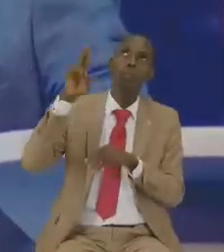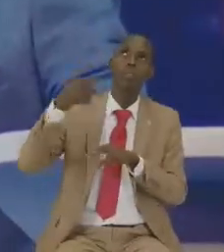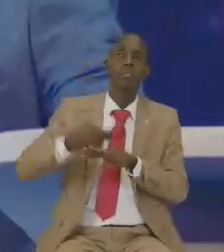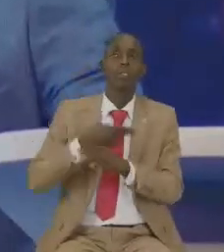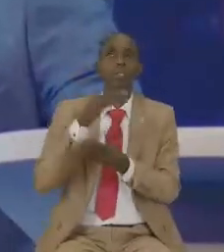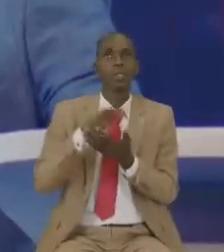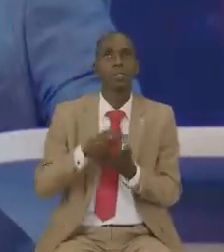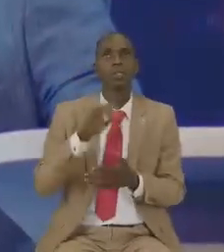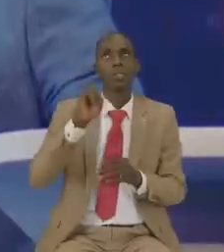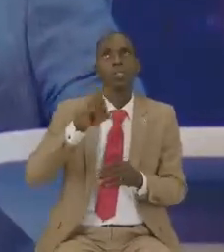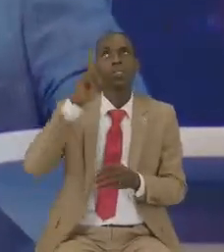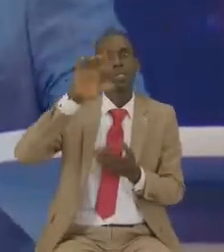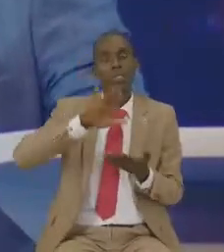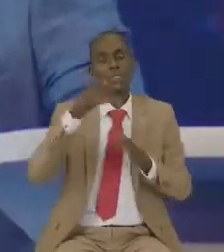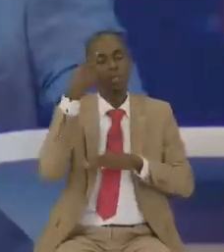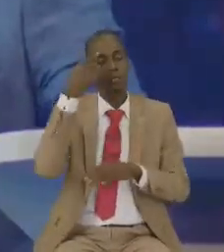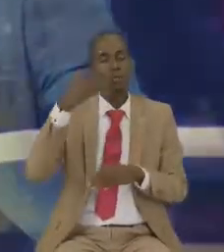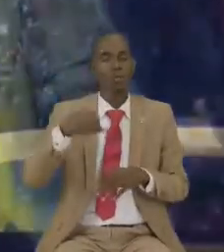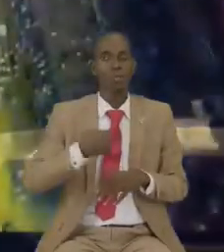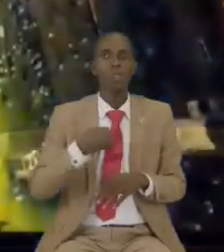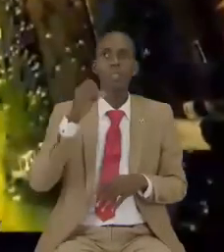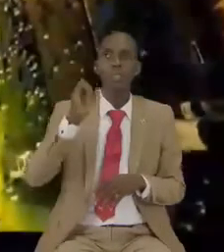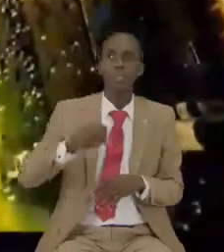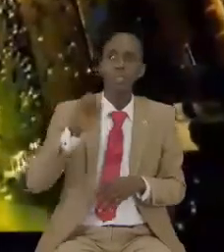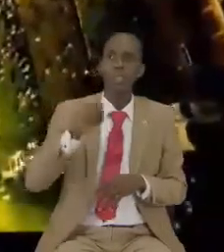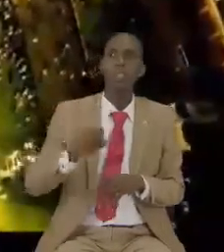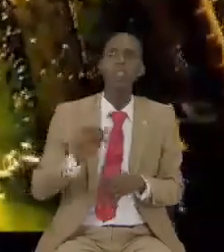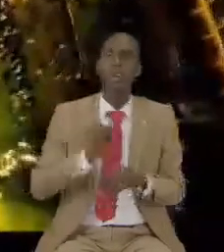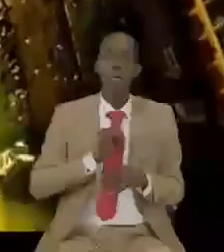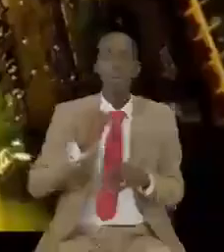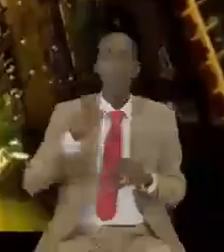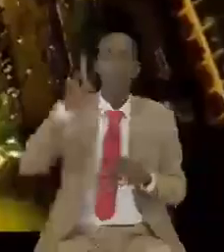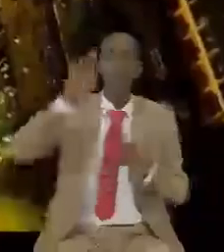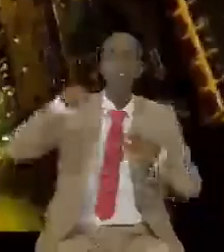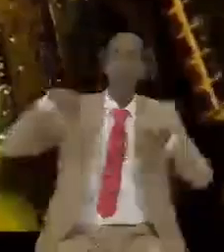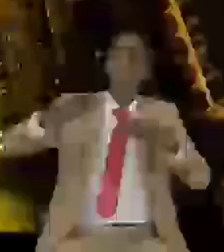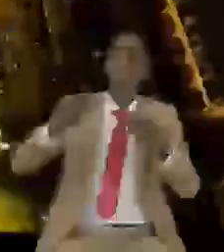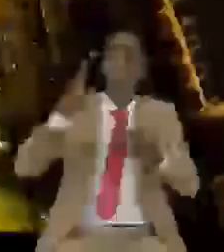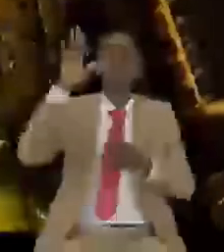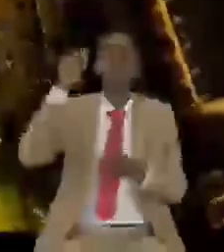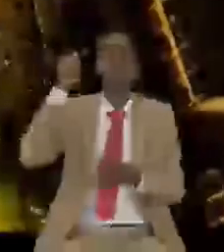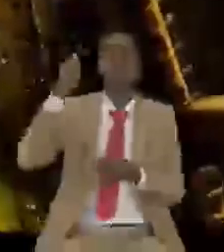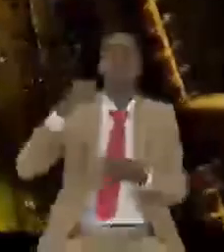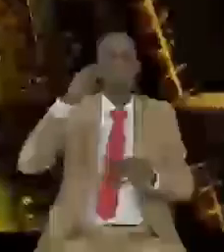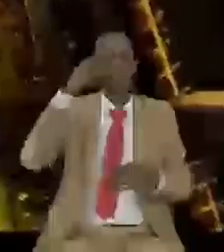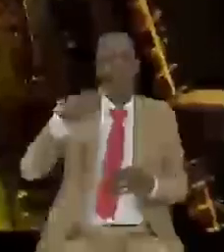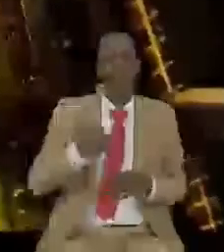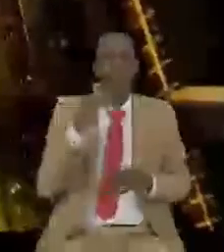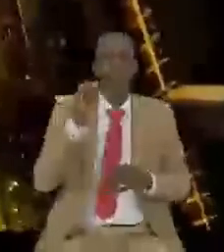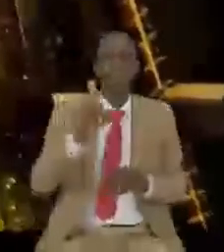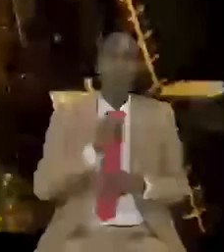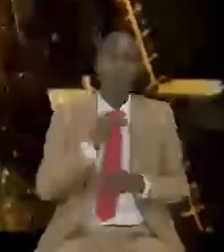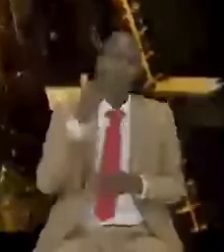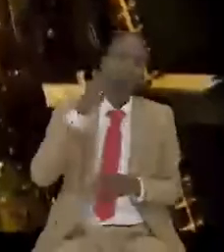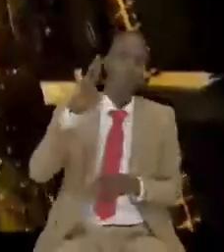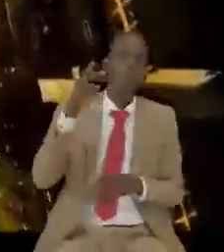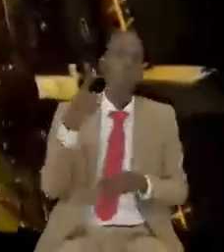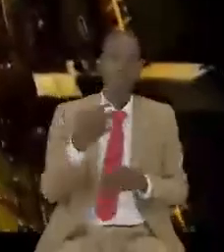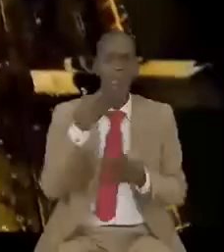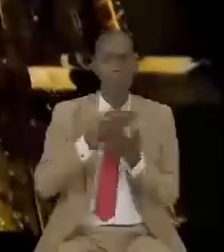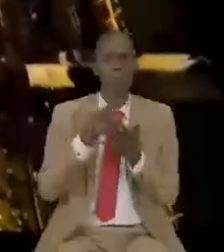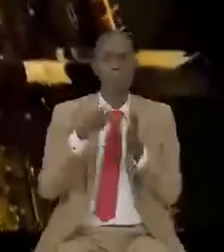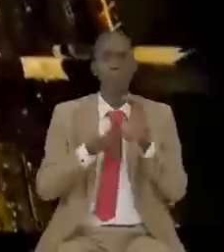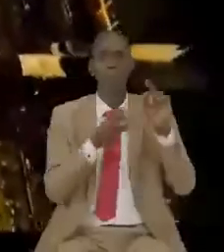I behold the Lamb. He gave his life for me. Yes, I behold the goodness of the Lord for me tonight.